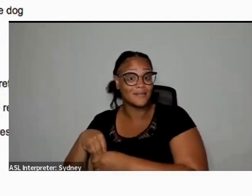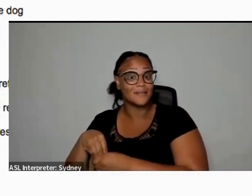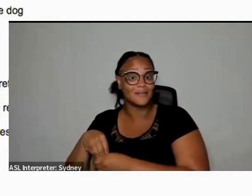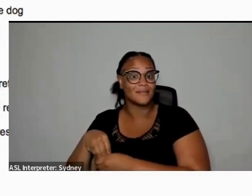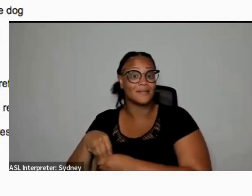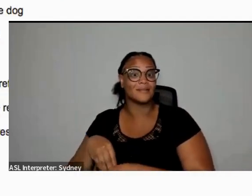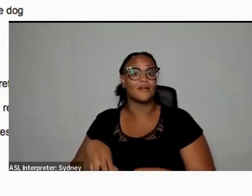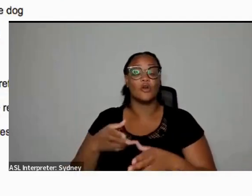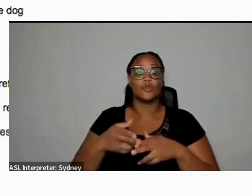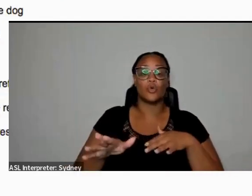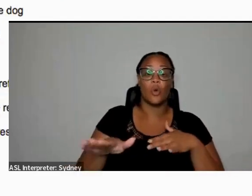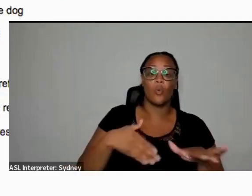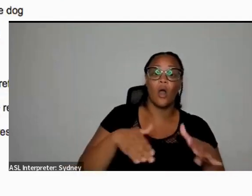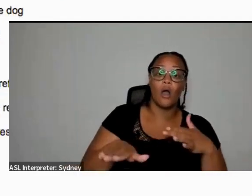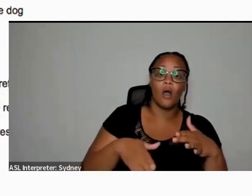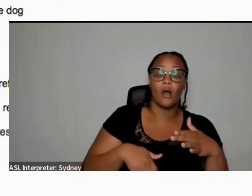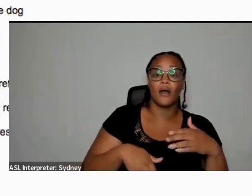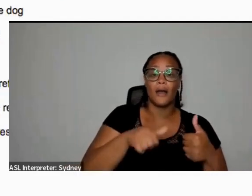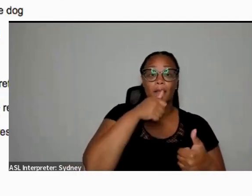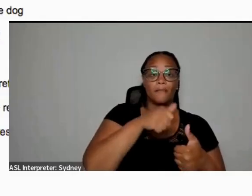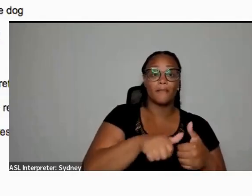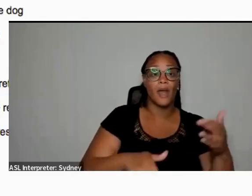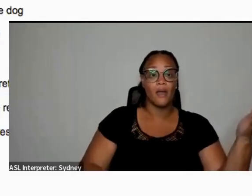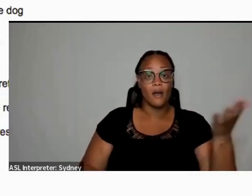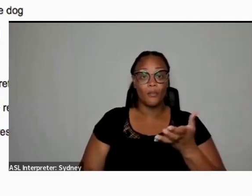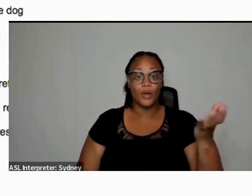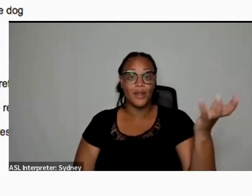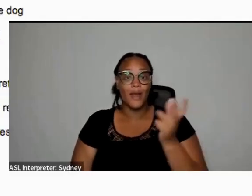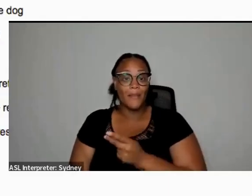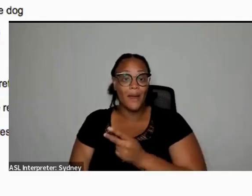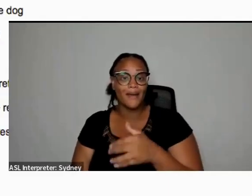We could have a dance party, yoga,